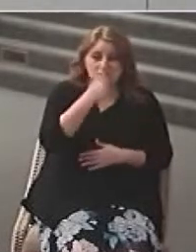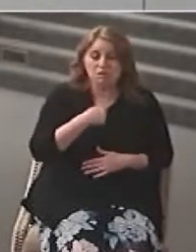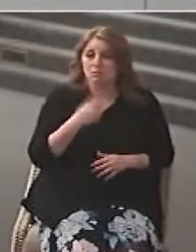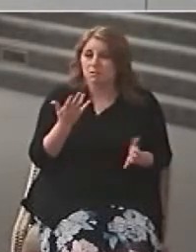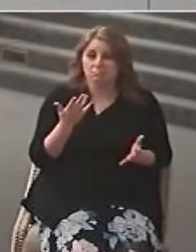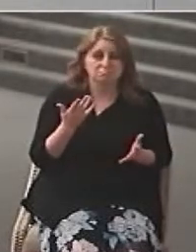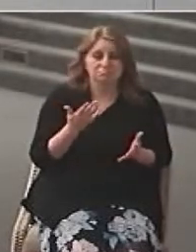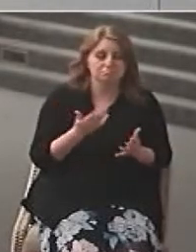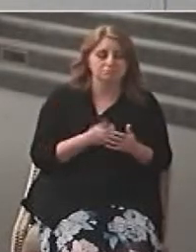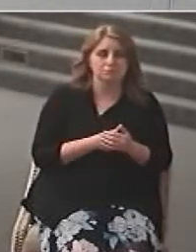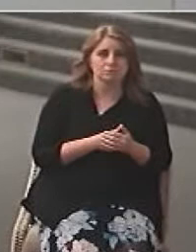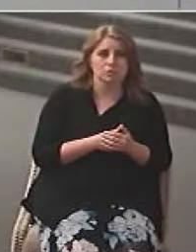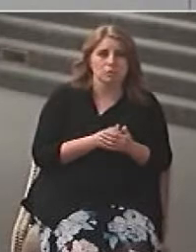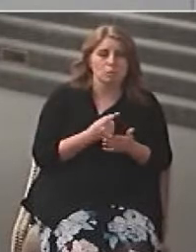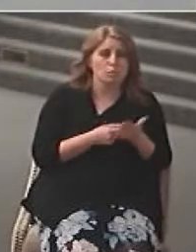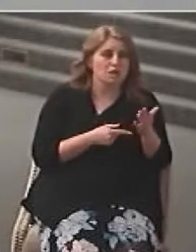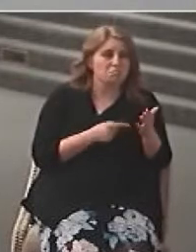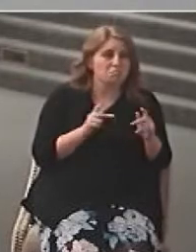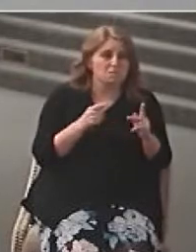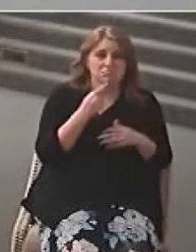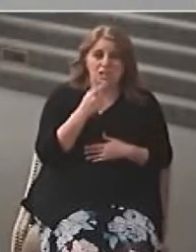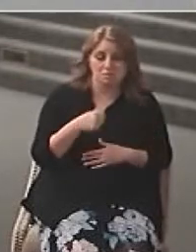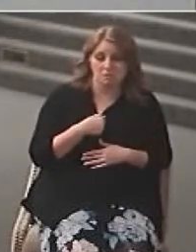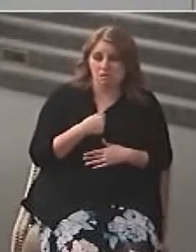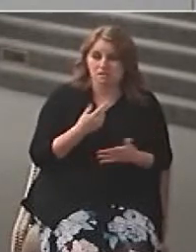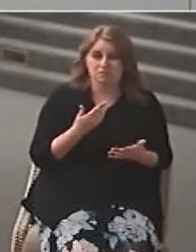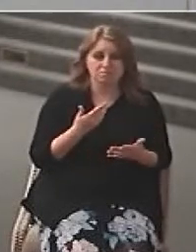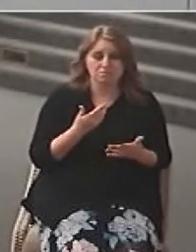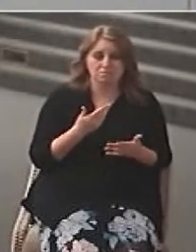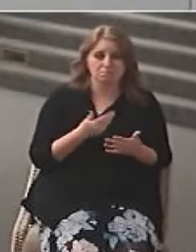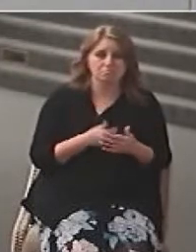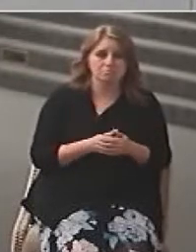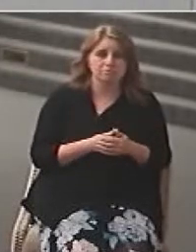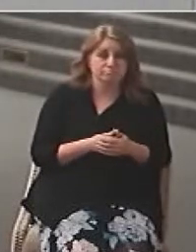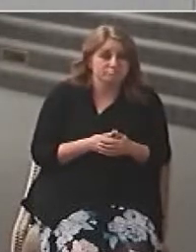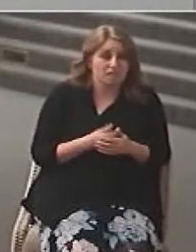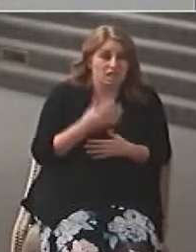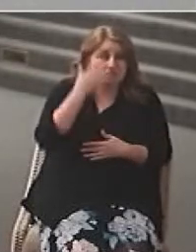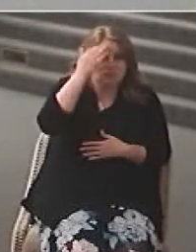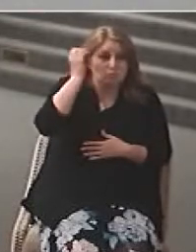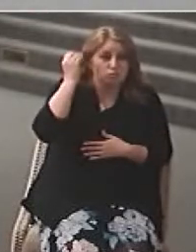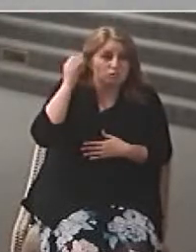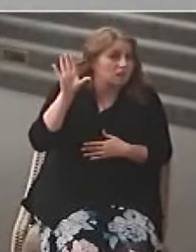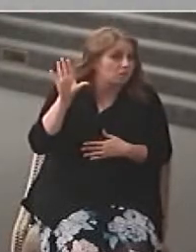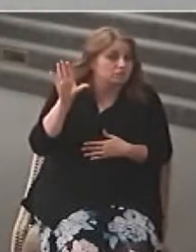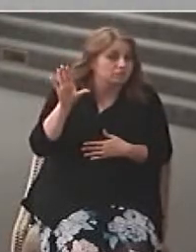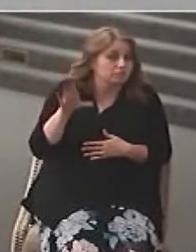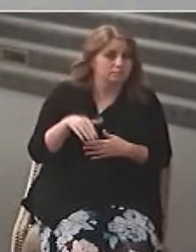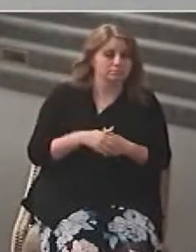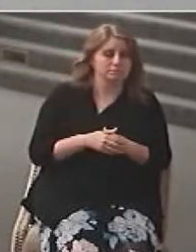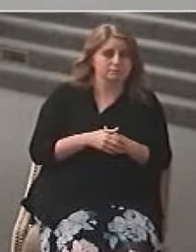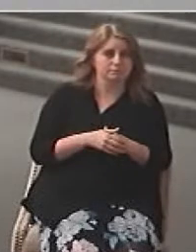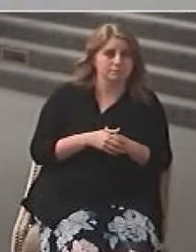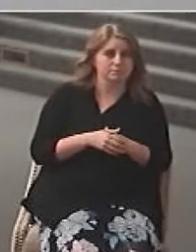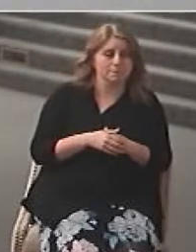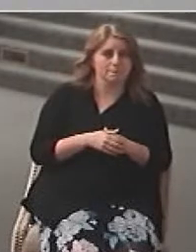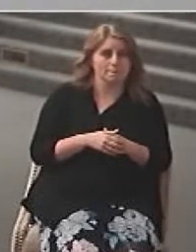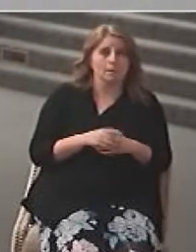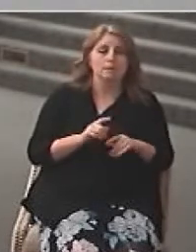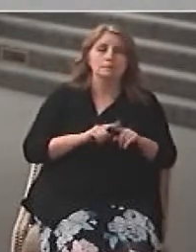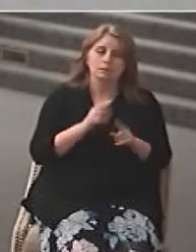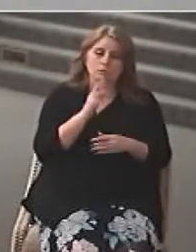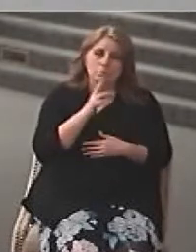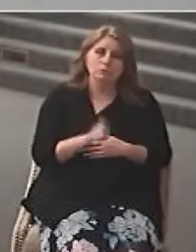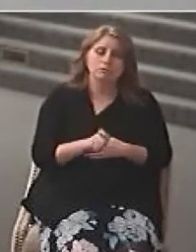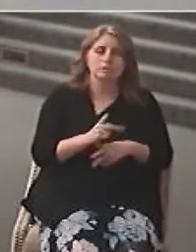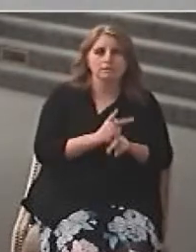care what anybody says about me. I just don't care. But really, we ought to care every single day.